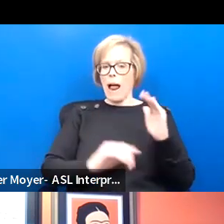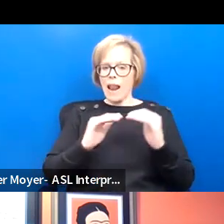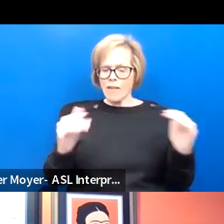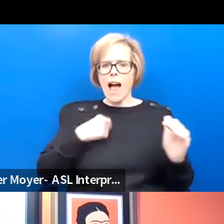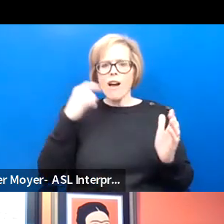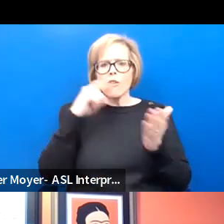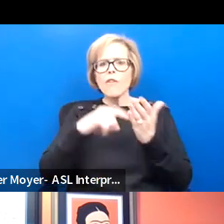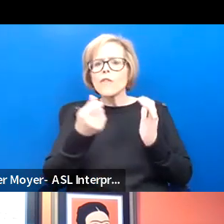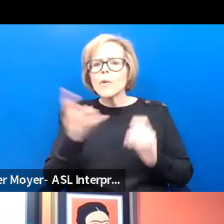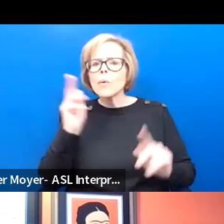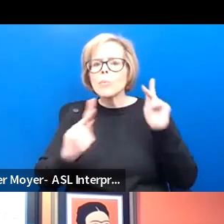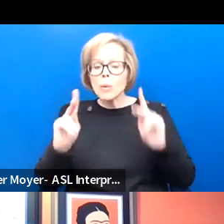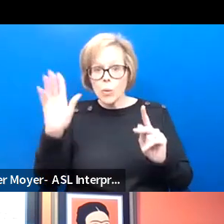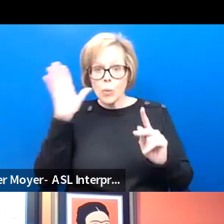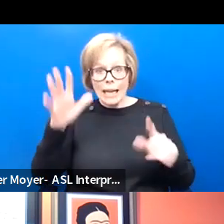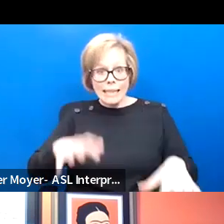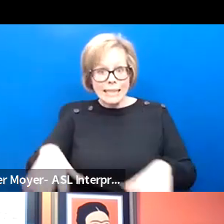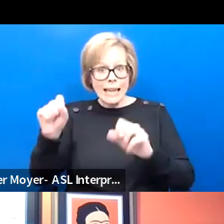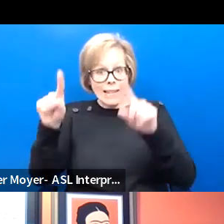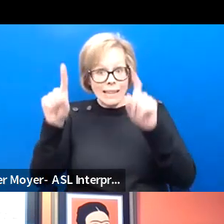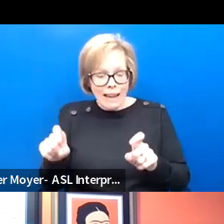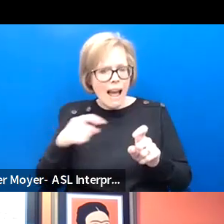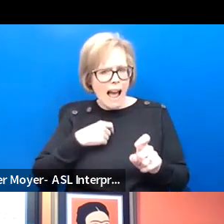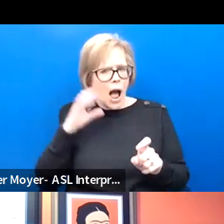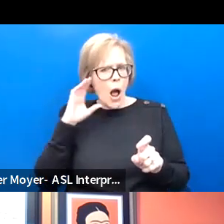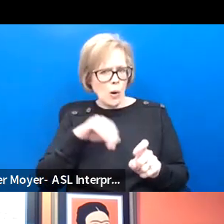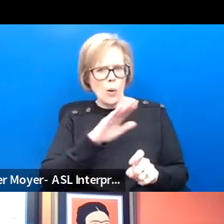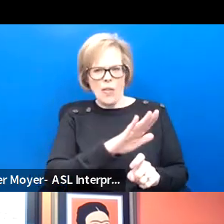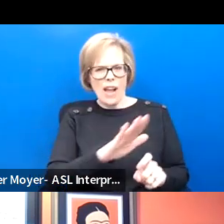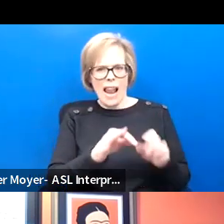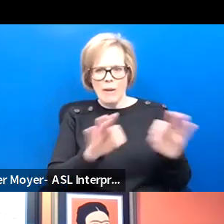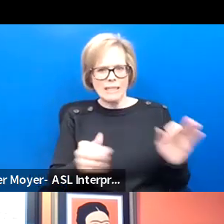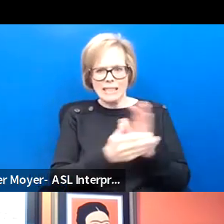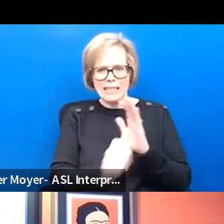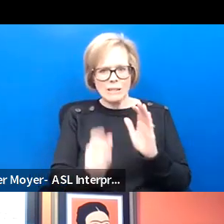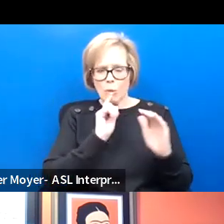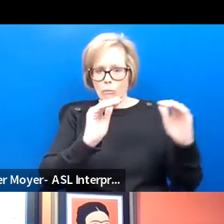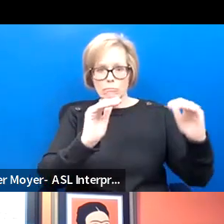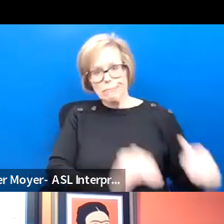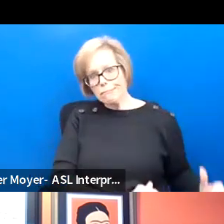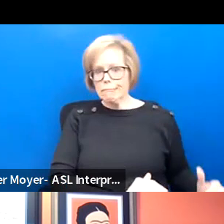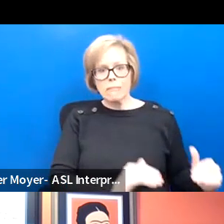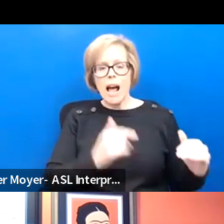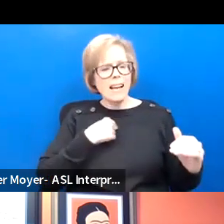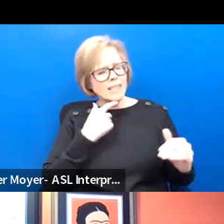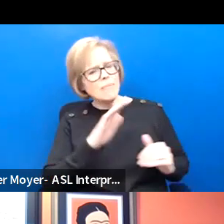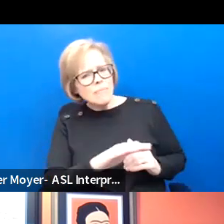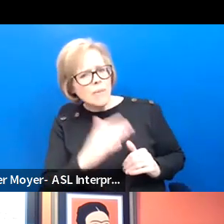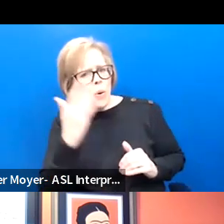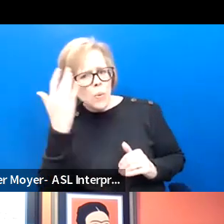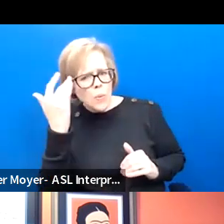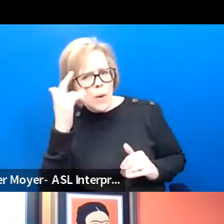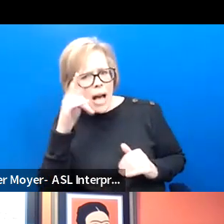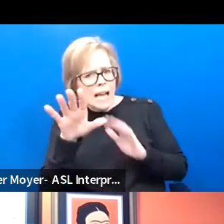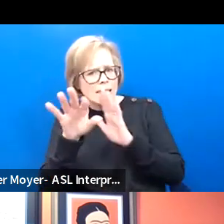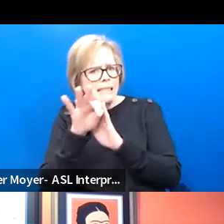that a few people would actually take the assessment, and I knew their language skills were like very low. And I'd say, well, why did